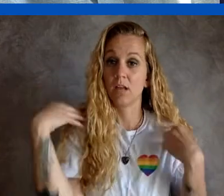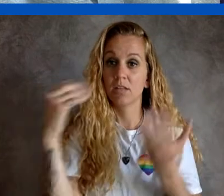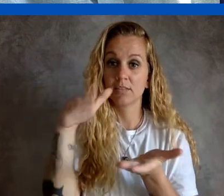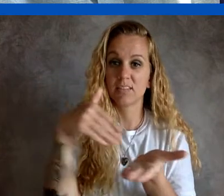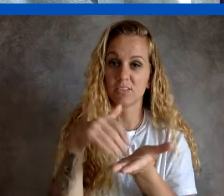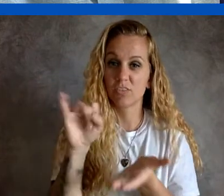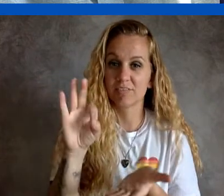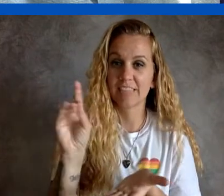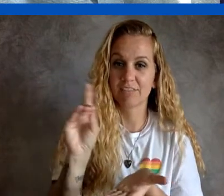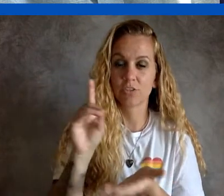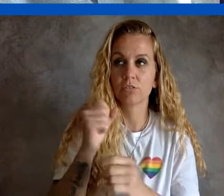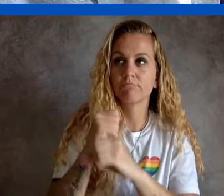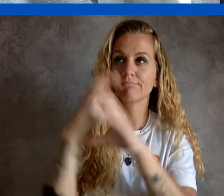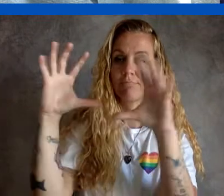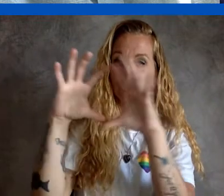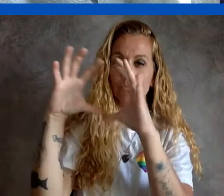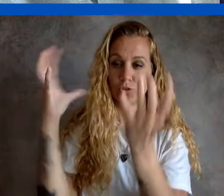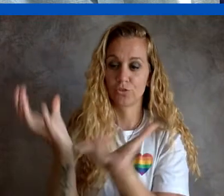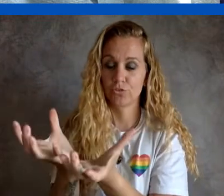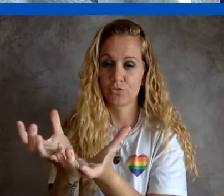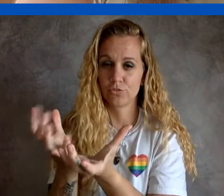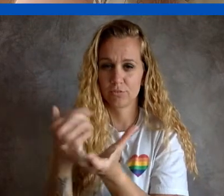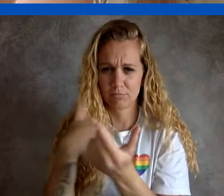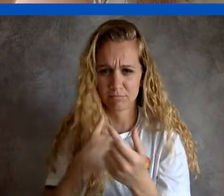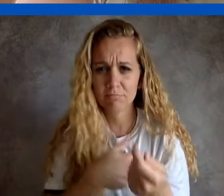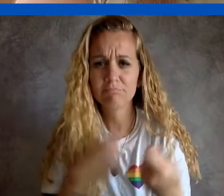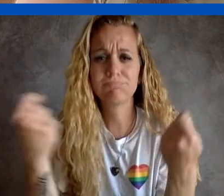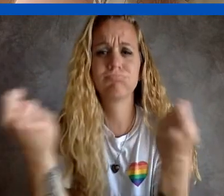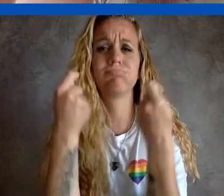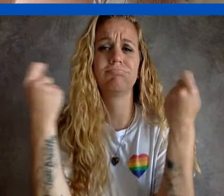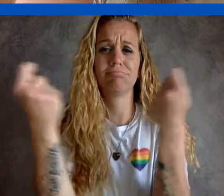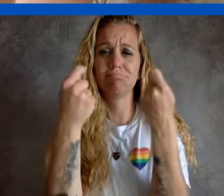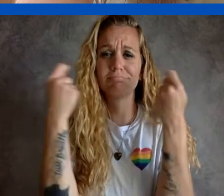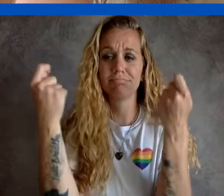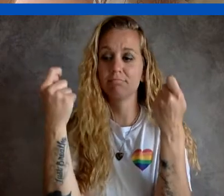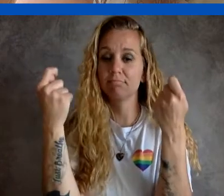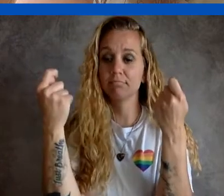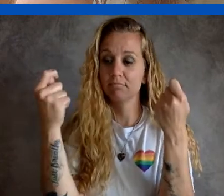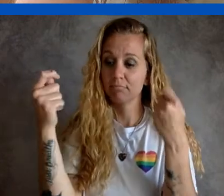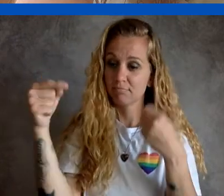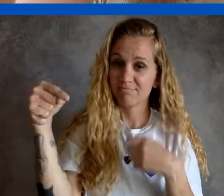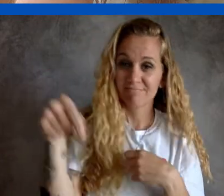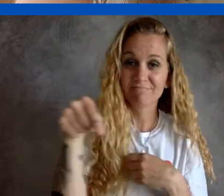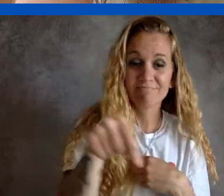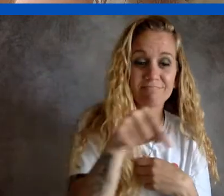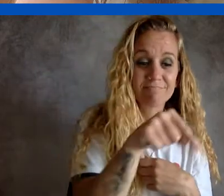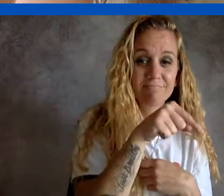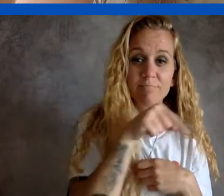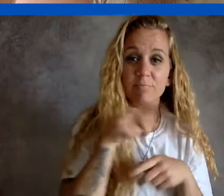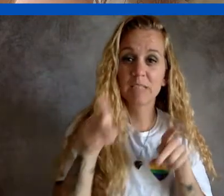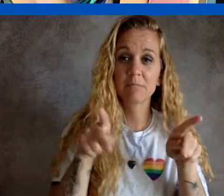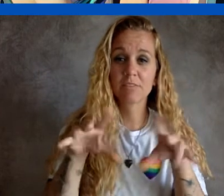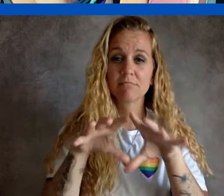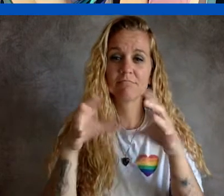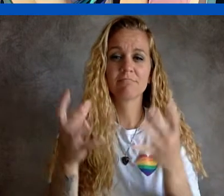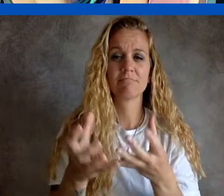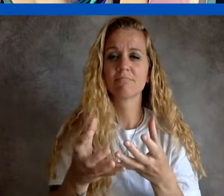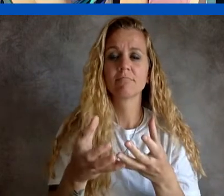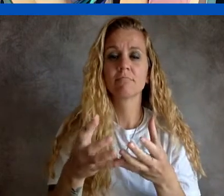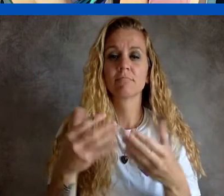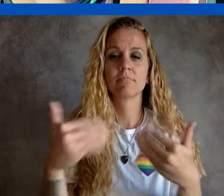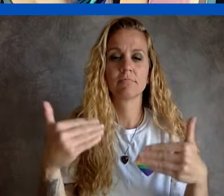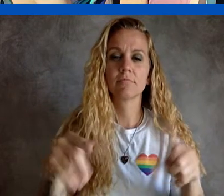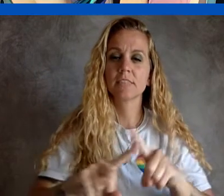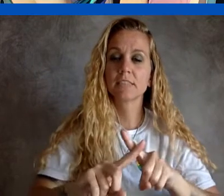Mental Health Center of Denver envisions a world where we celebrate what